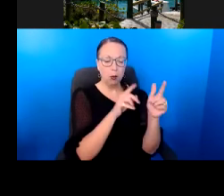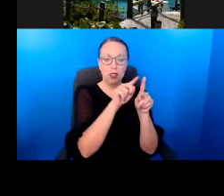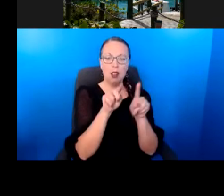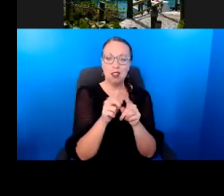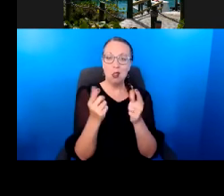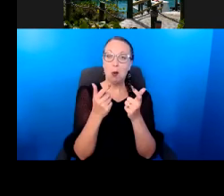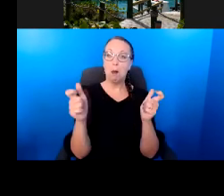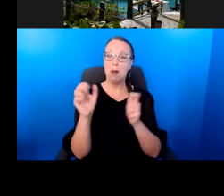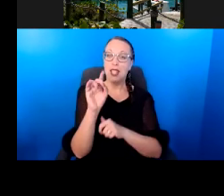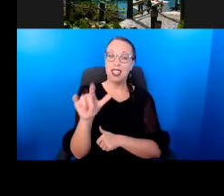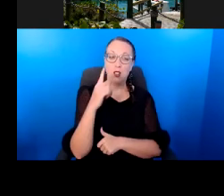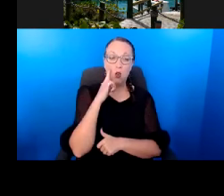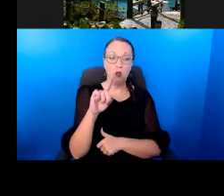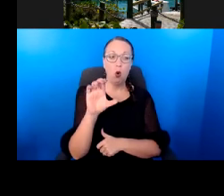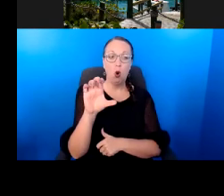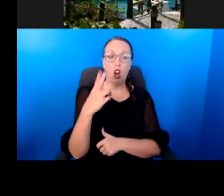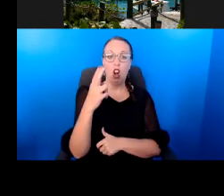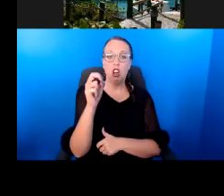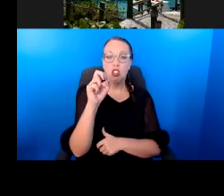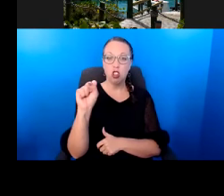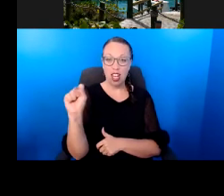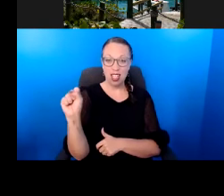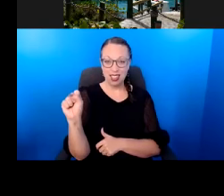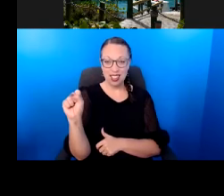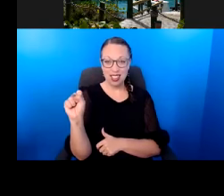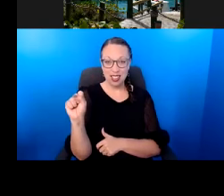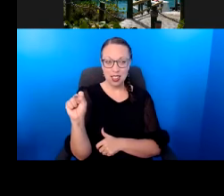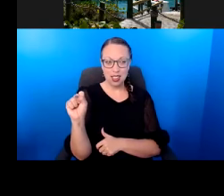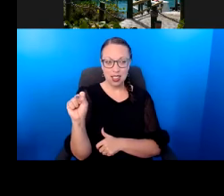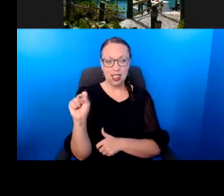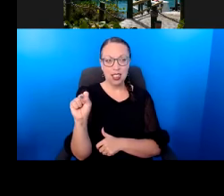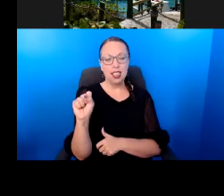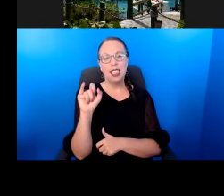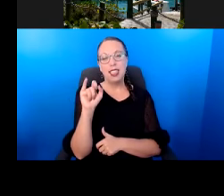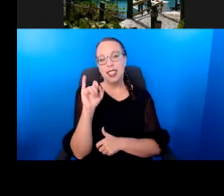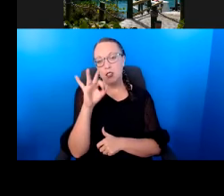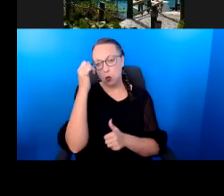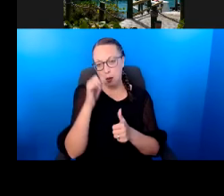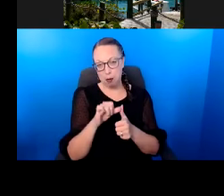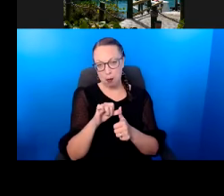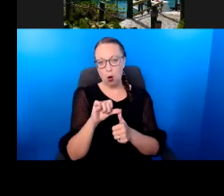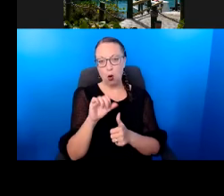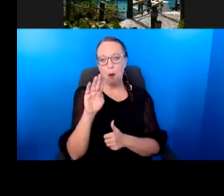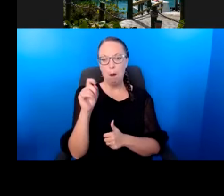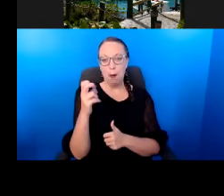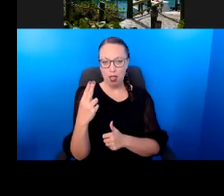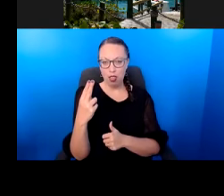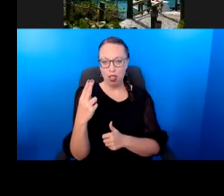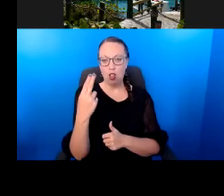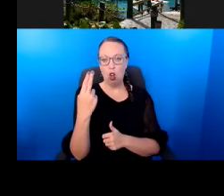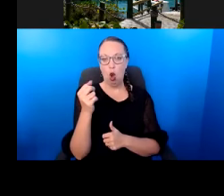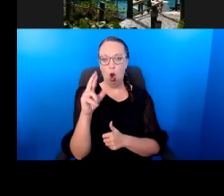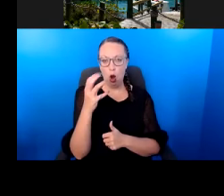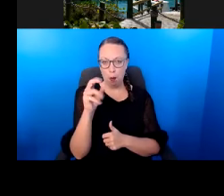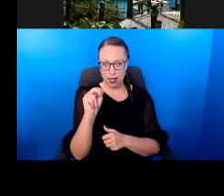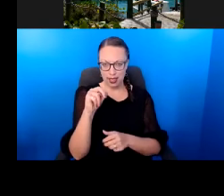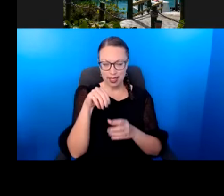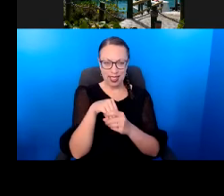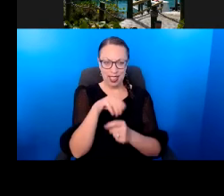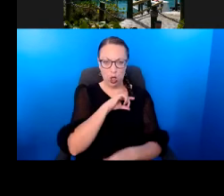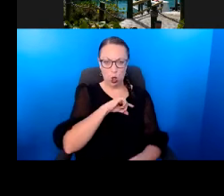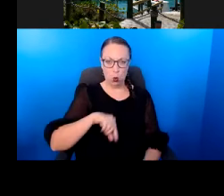chess. So you remember Beth Harmon in The Queen's Gambit did it on the